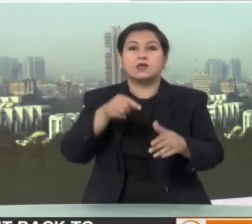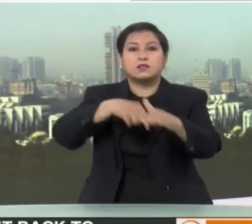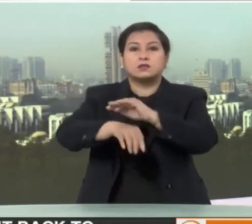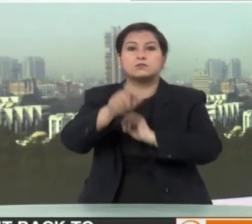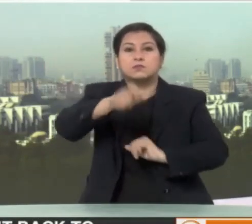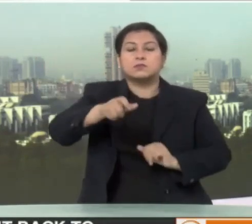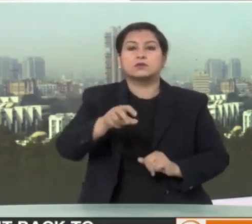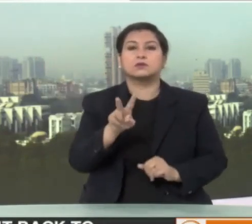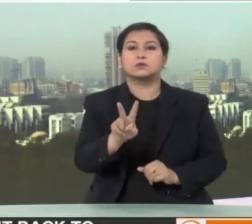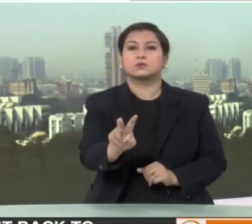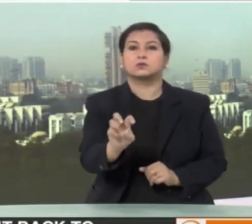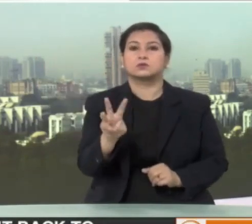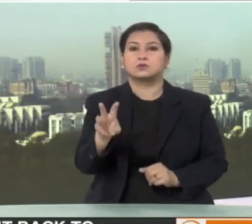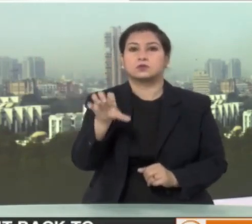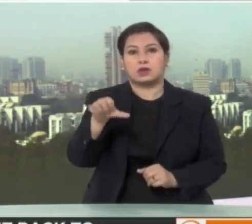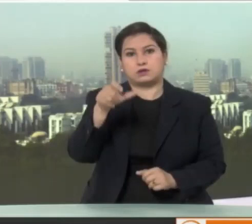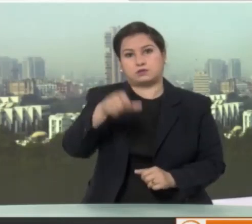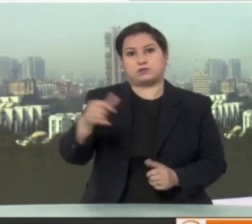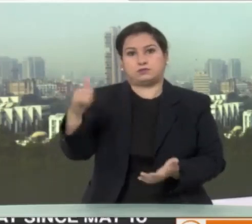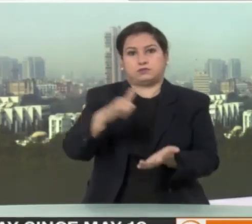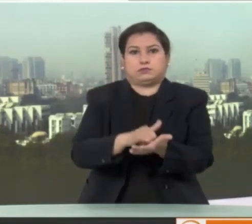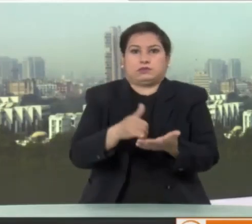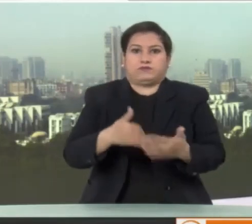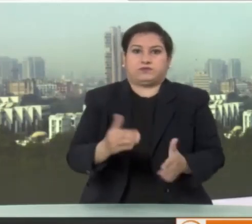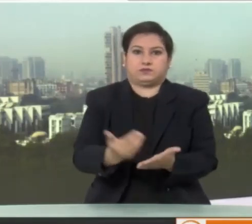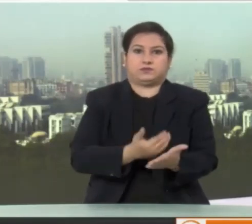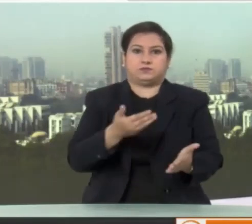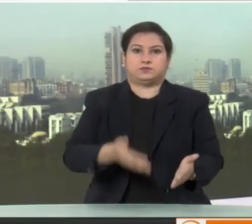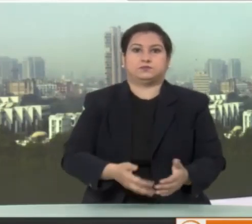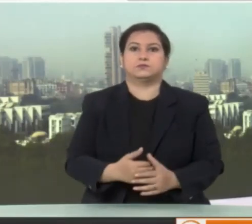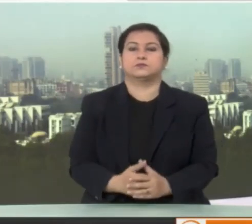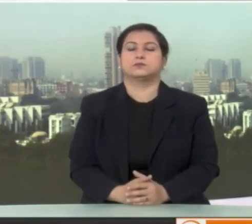239 passengers on board.